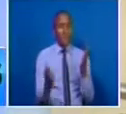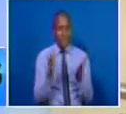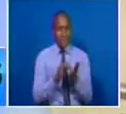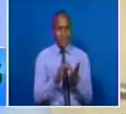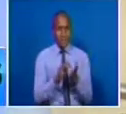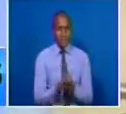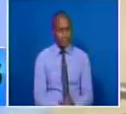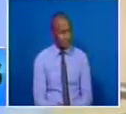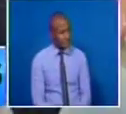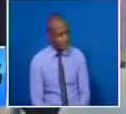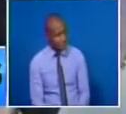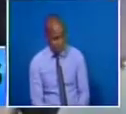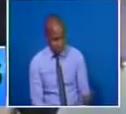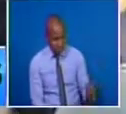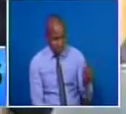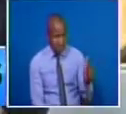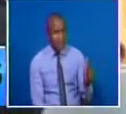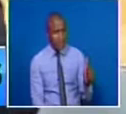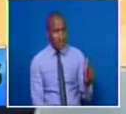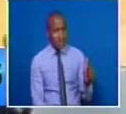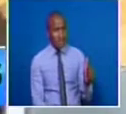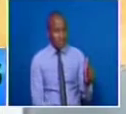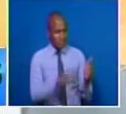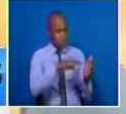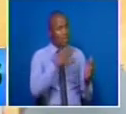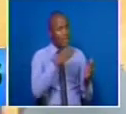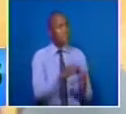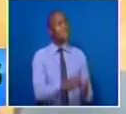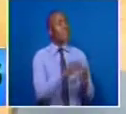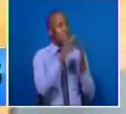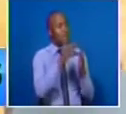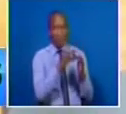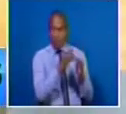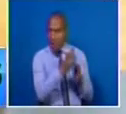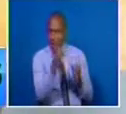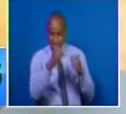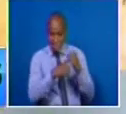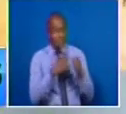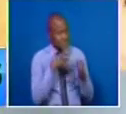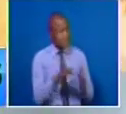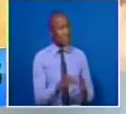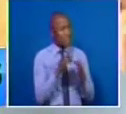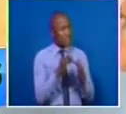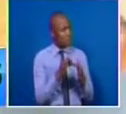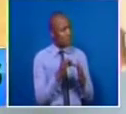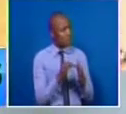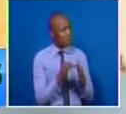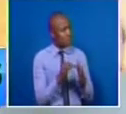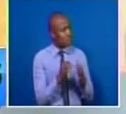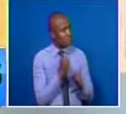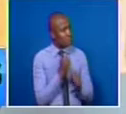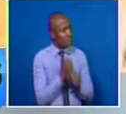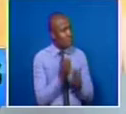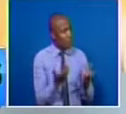show up on a platform like this, which has your competitors and you want to stand out, how do you make sure that you reach through to the Kenyans so that they